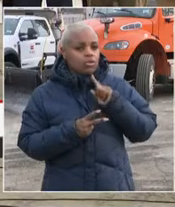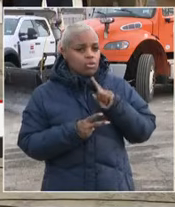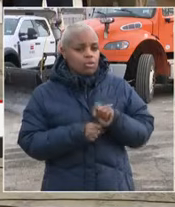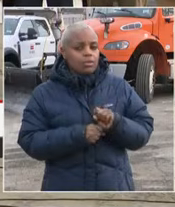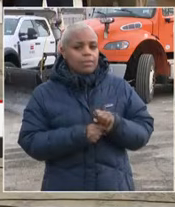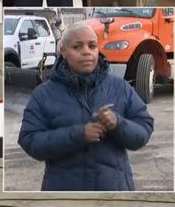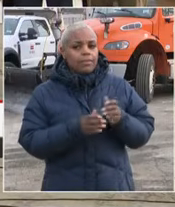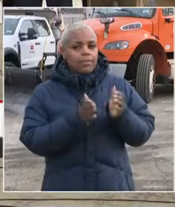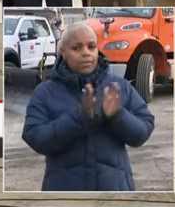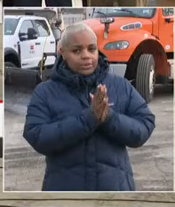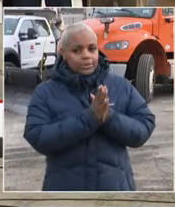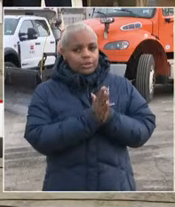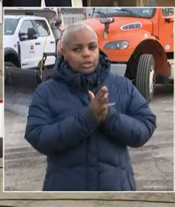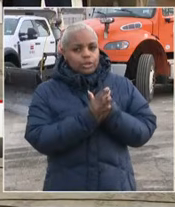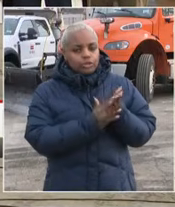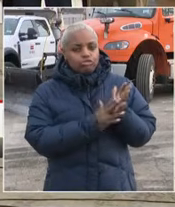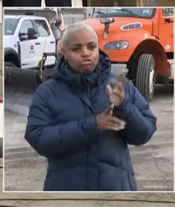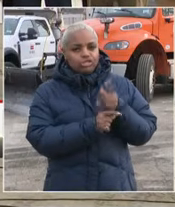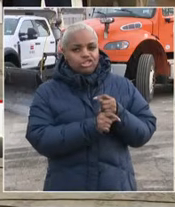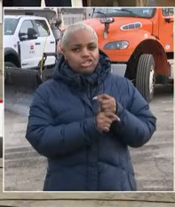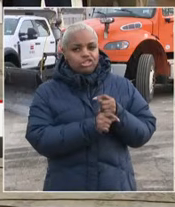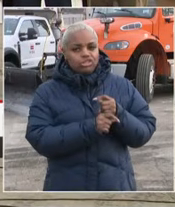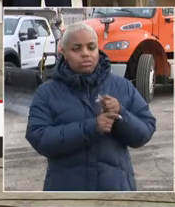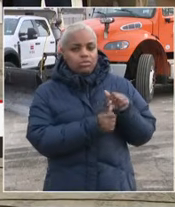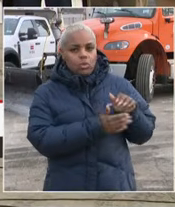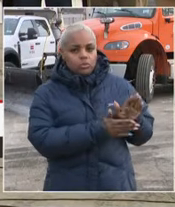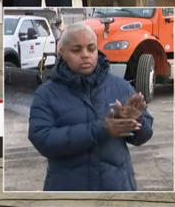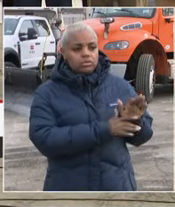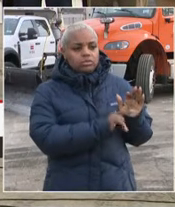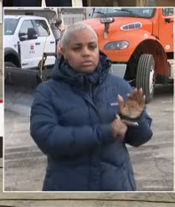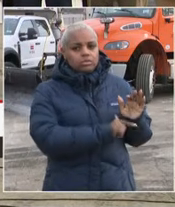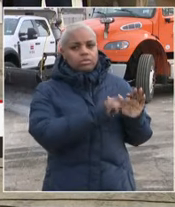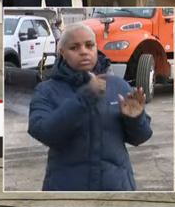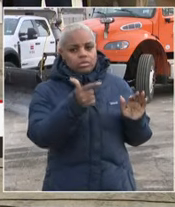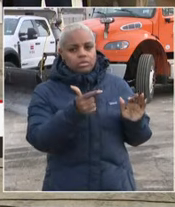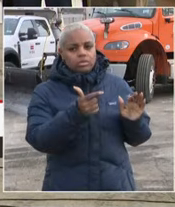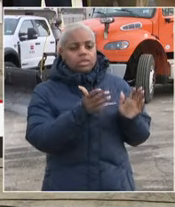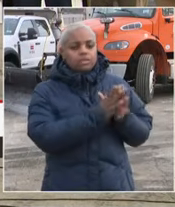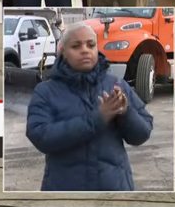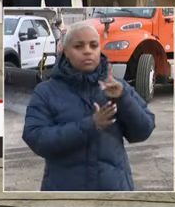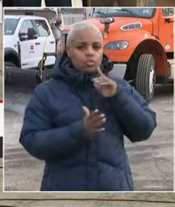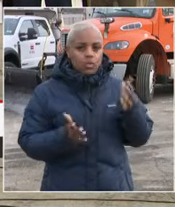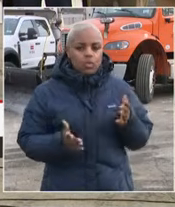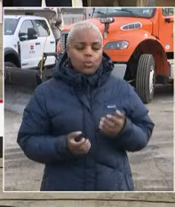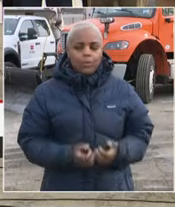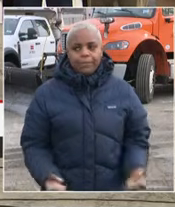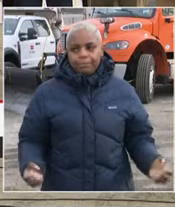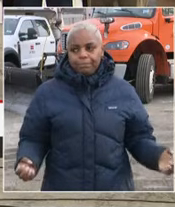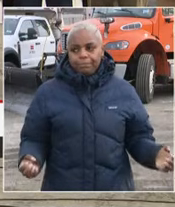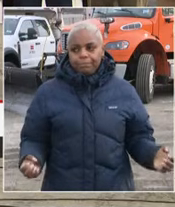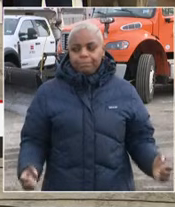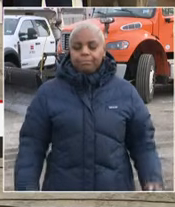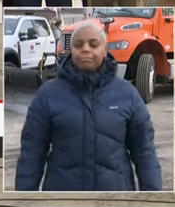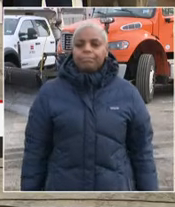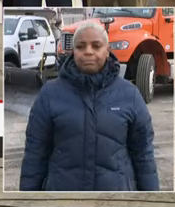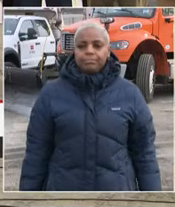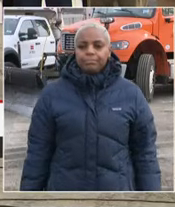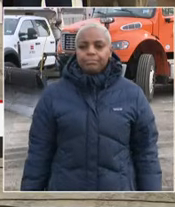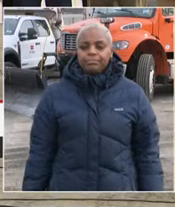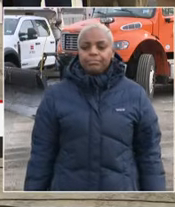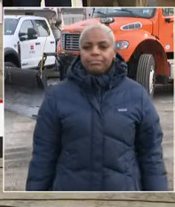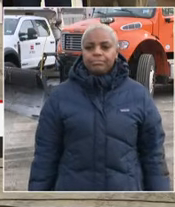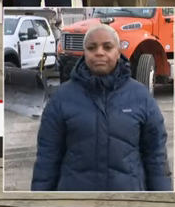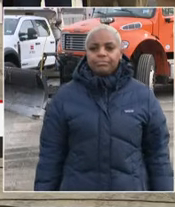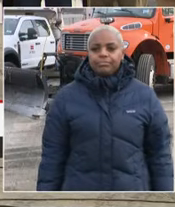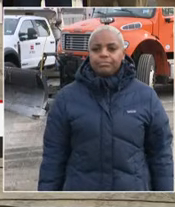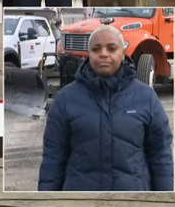through the traditional route for some equipment, and we're also talking directly to the general about some